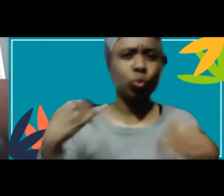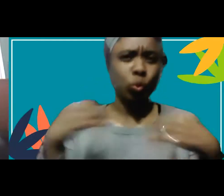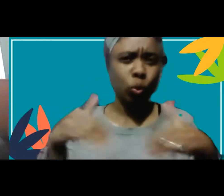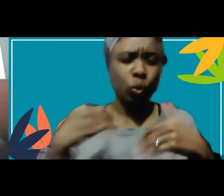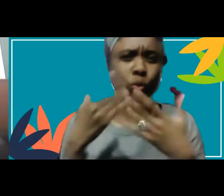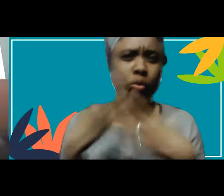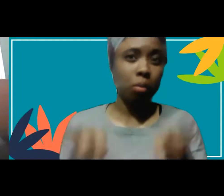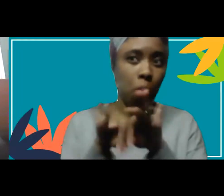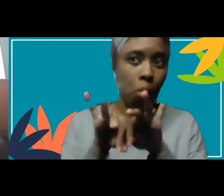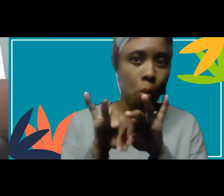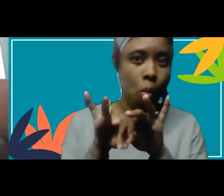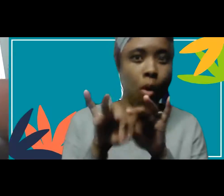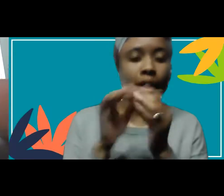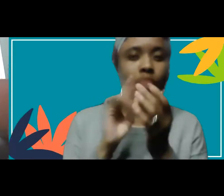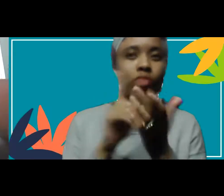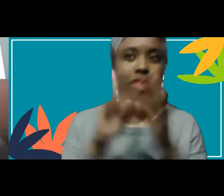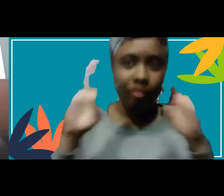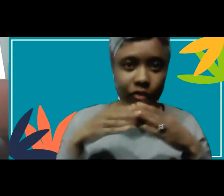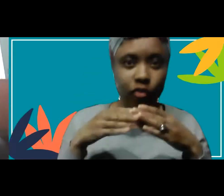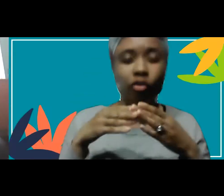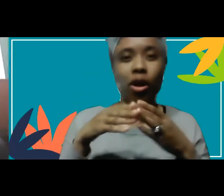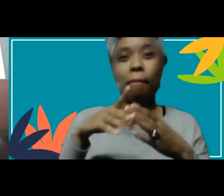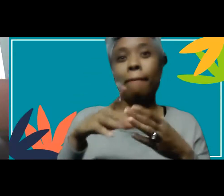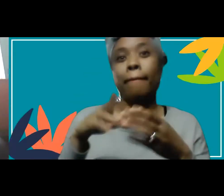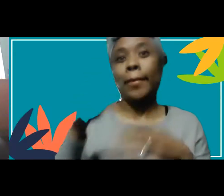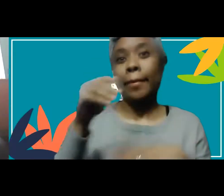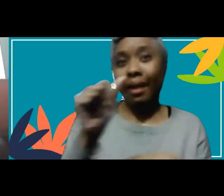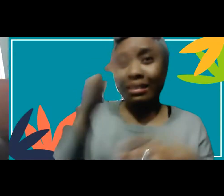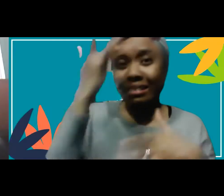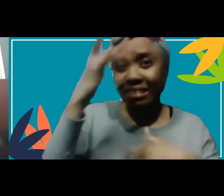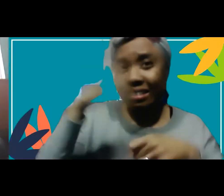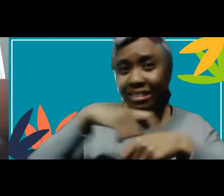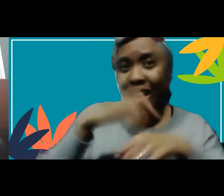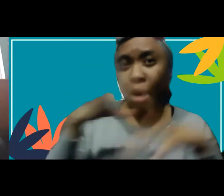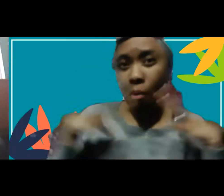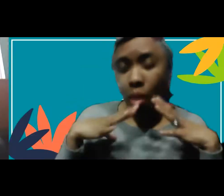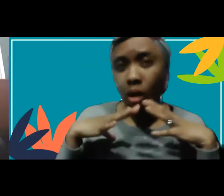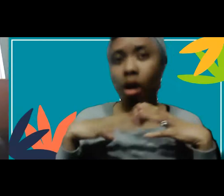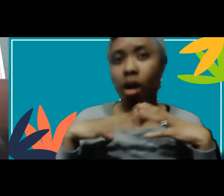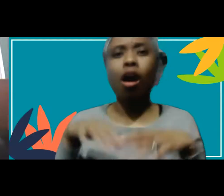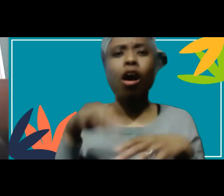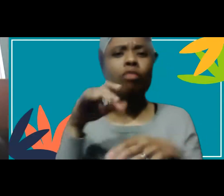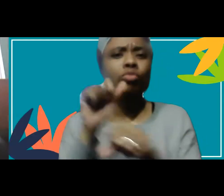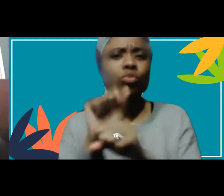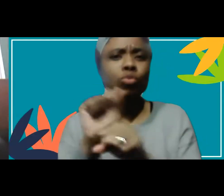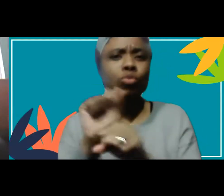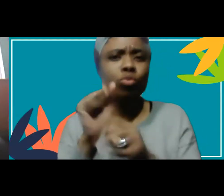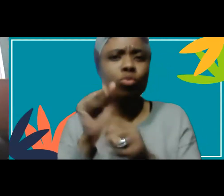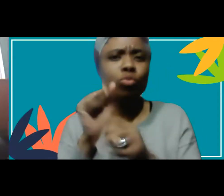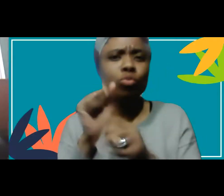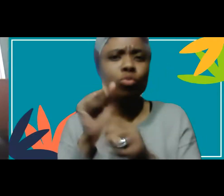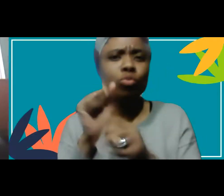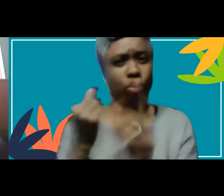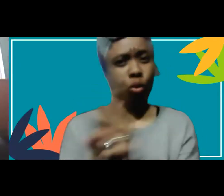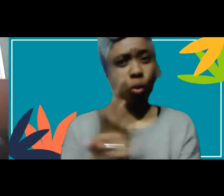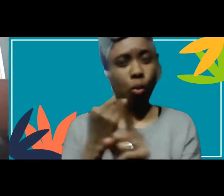center, paid sick time off, wages that are adequate, you know, all the things, right? All